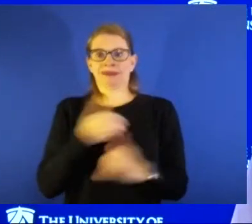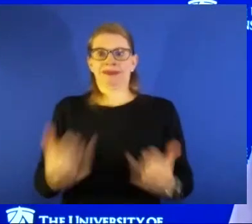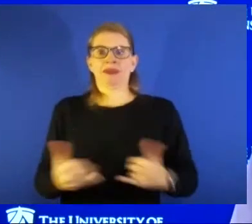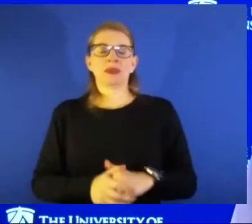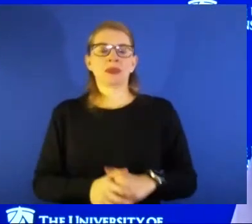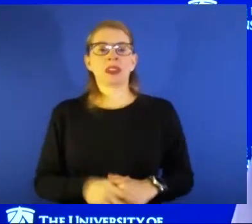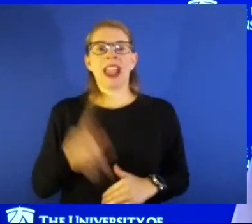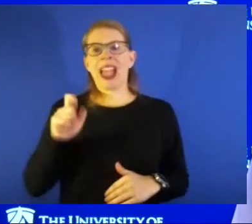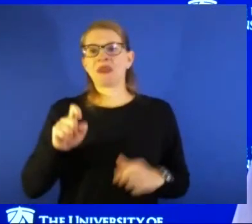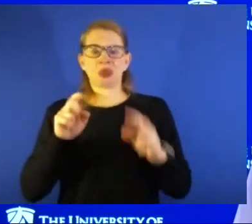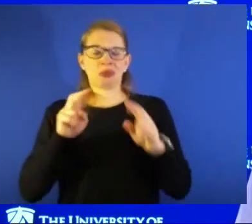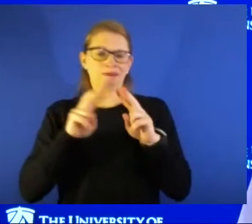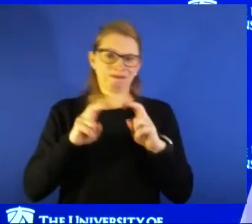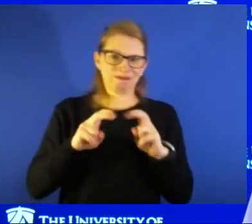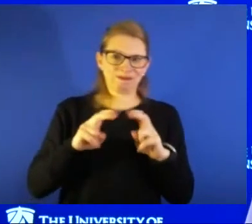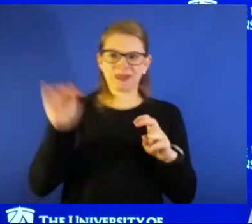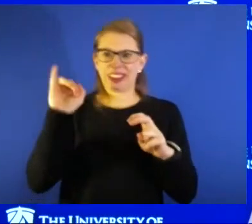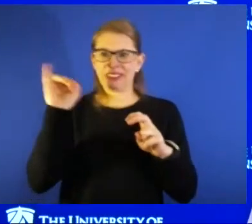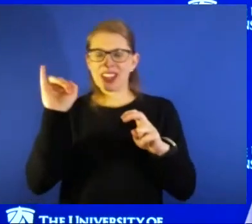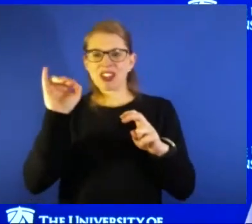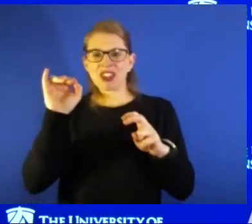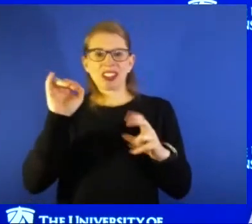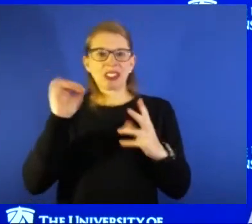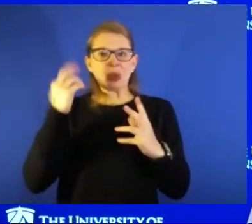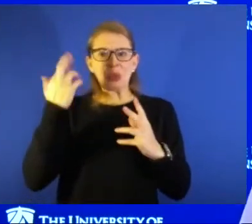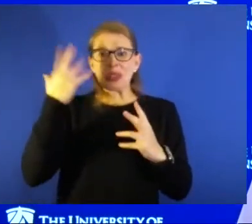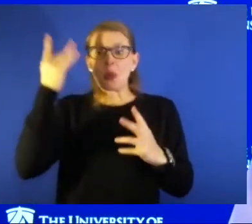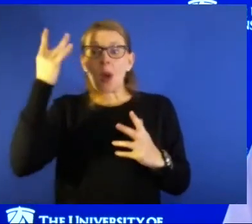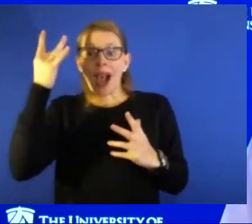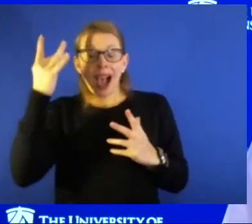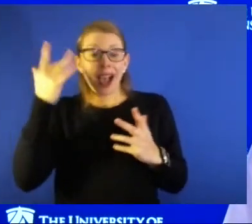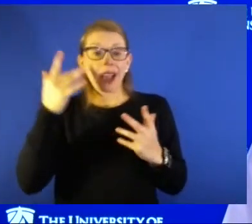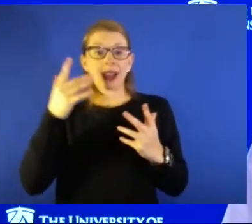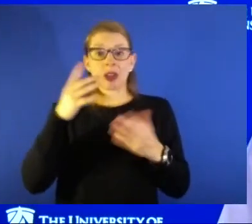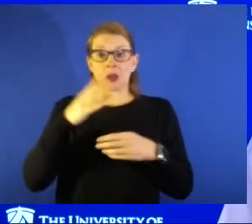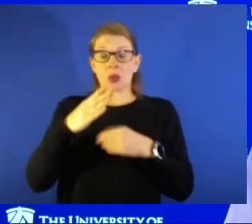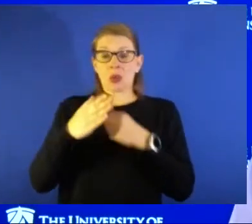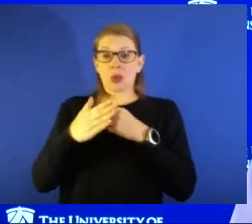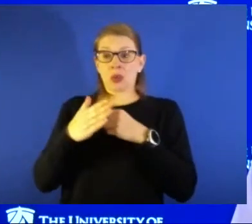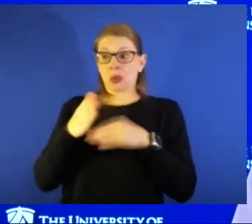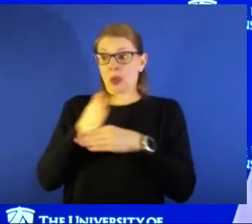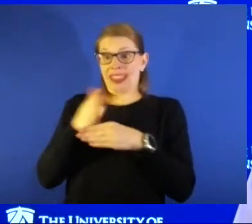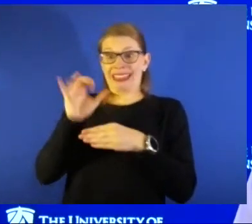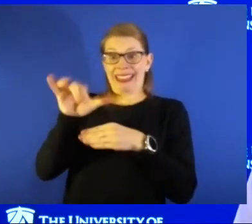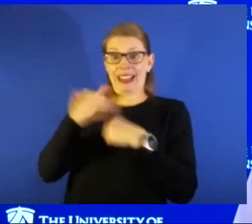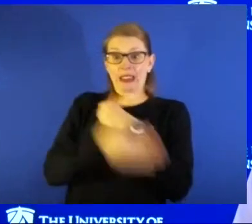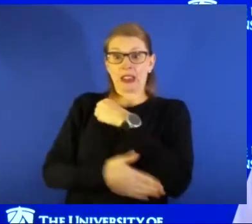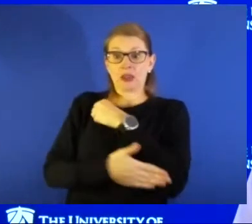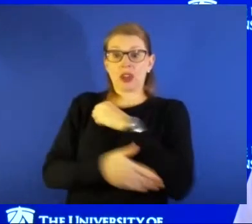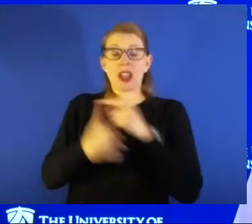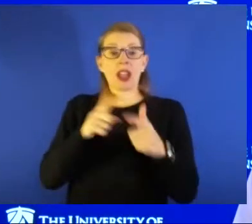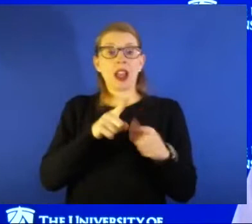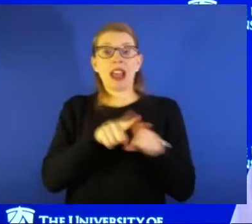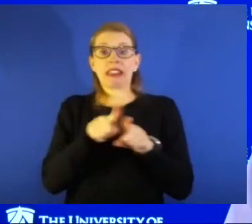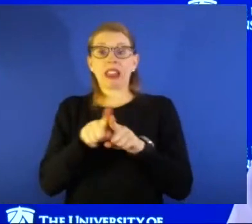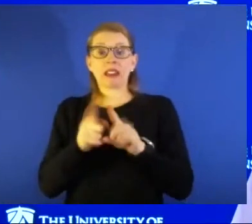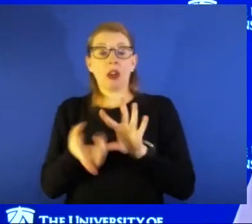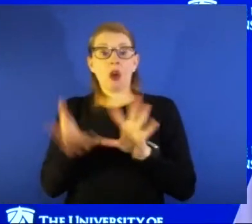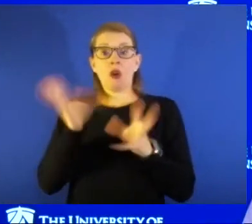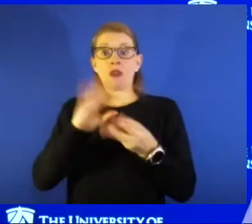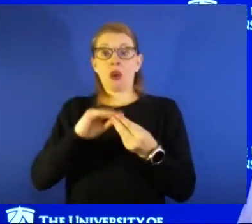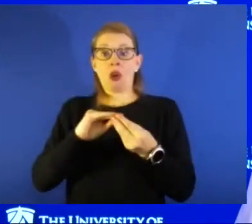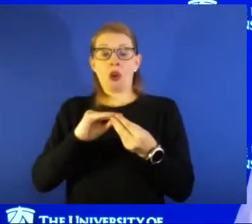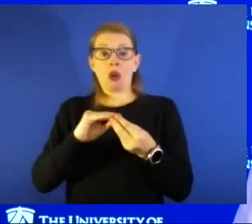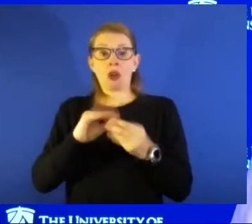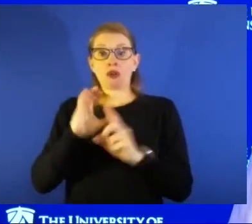at those infection dynamics within that country. Also look at overall the